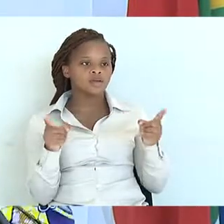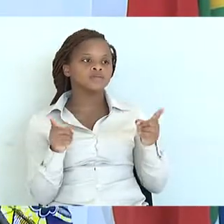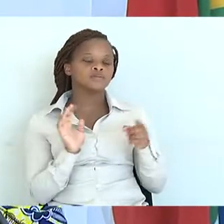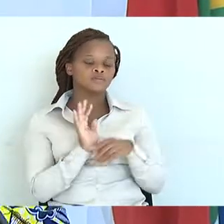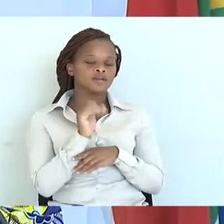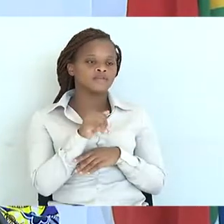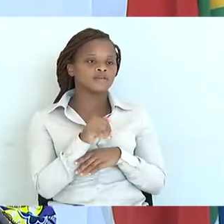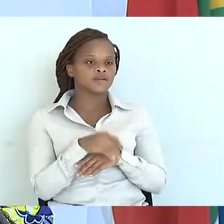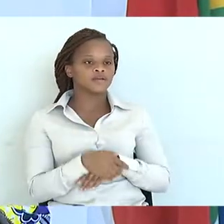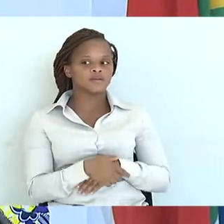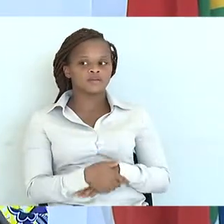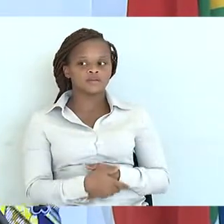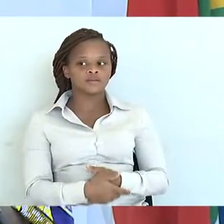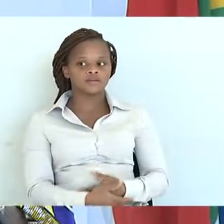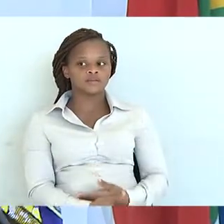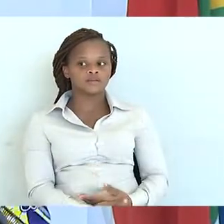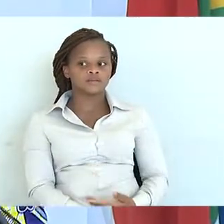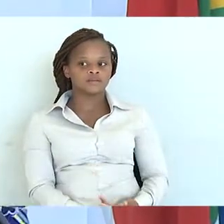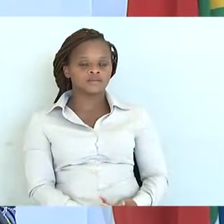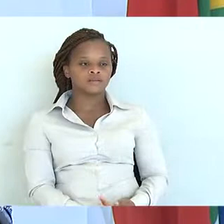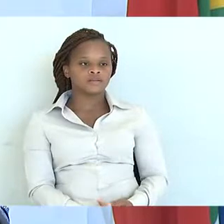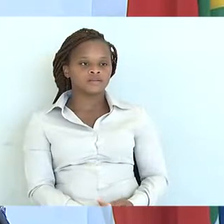that.